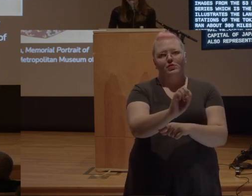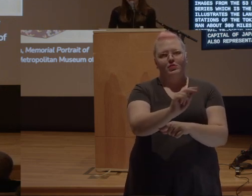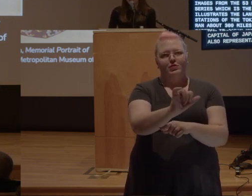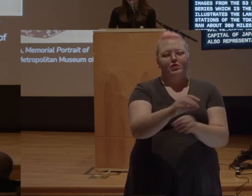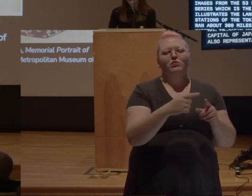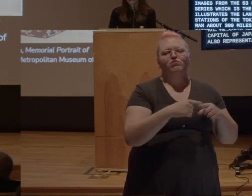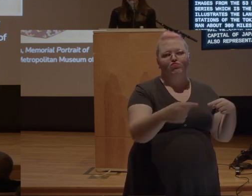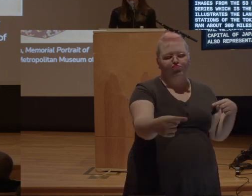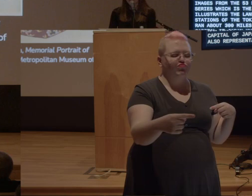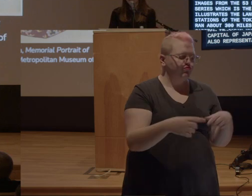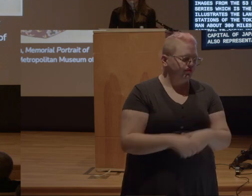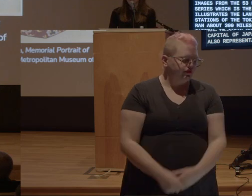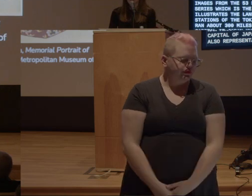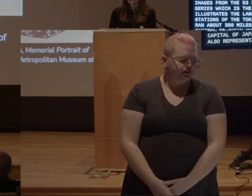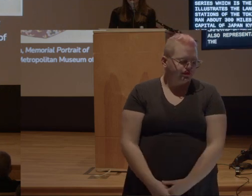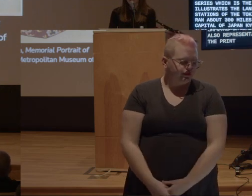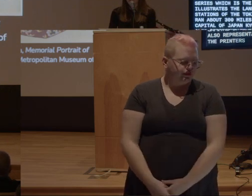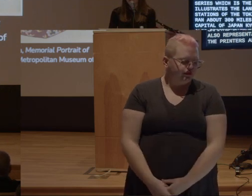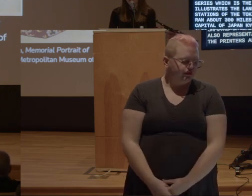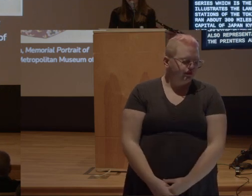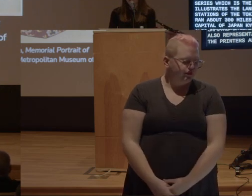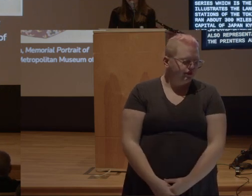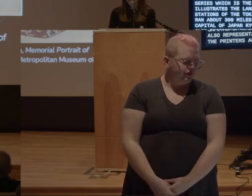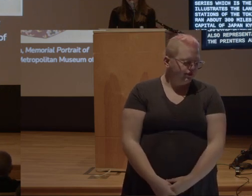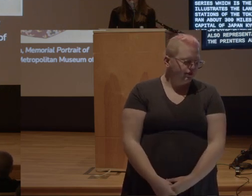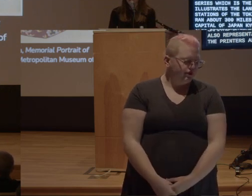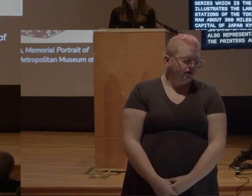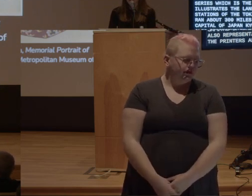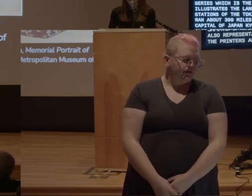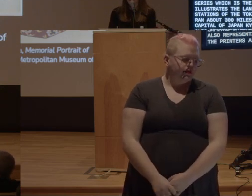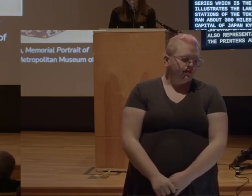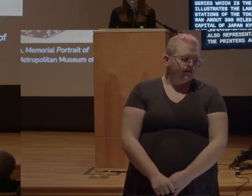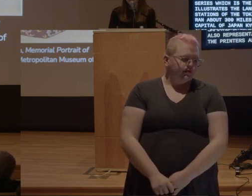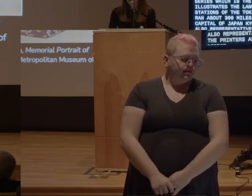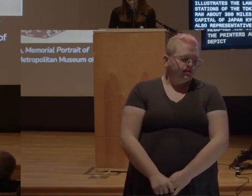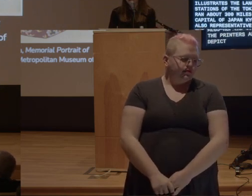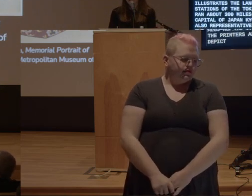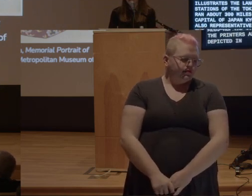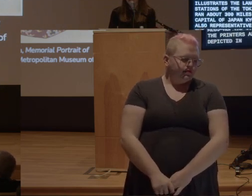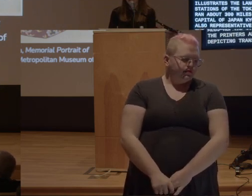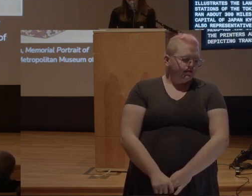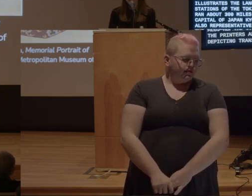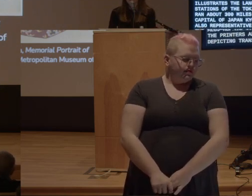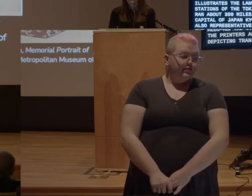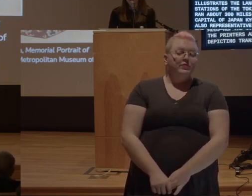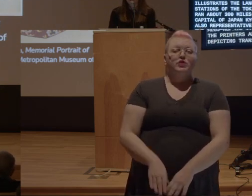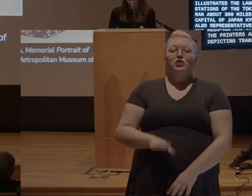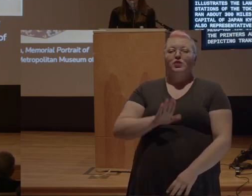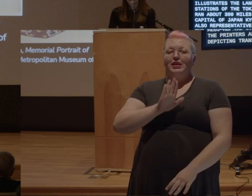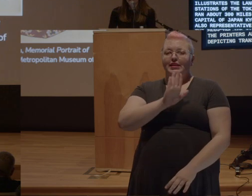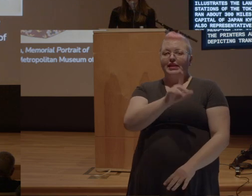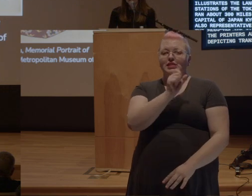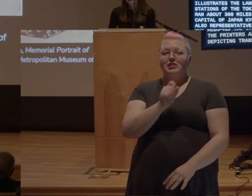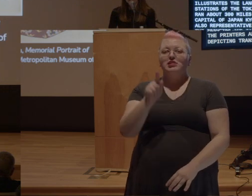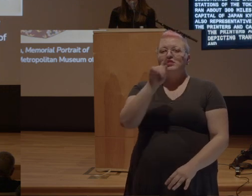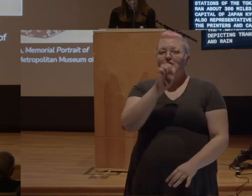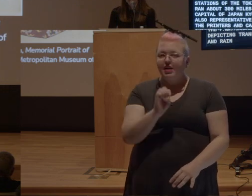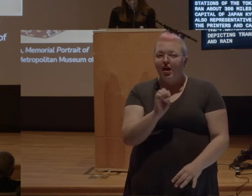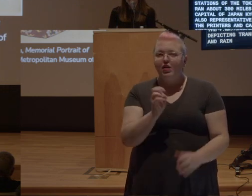skill of Hiroshige and the printers and carvers he worked with in depicting transient atmospheric effects like mist and